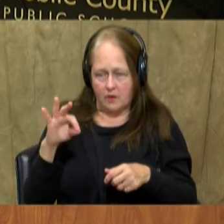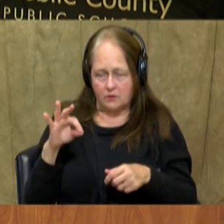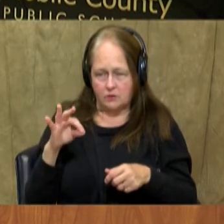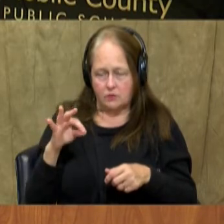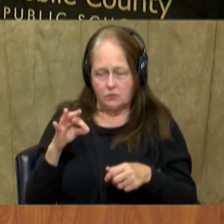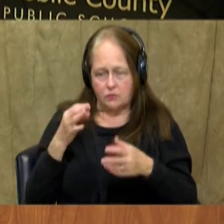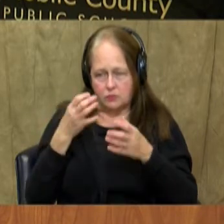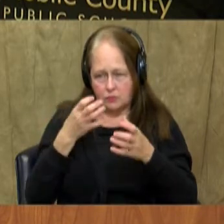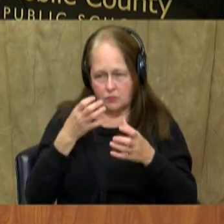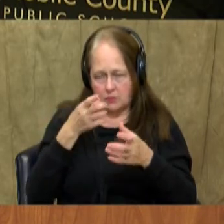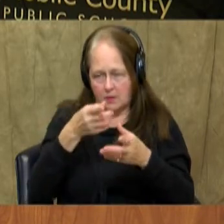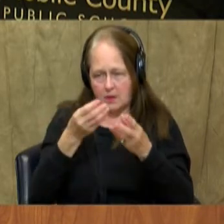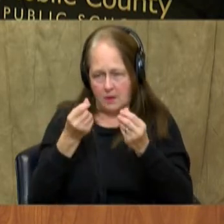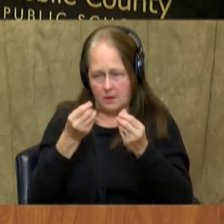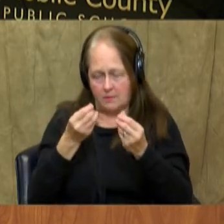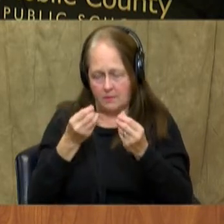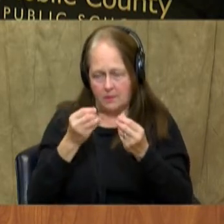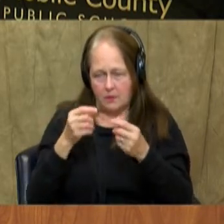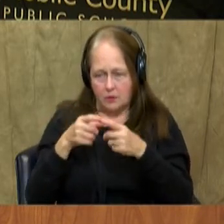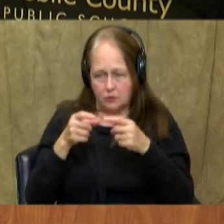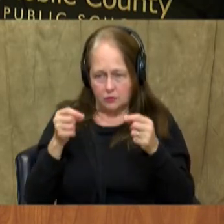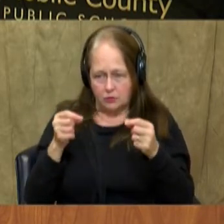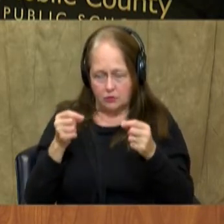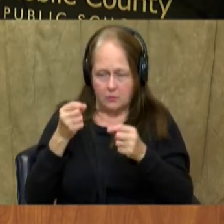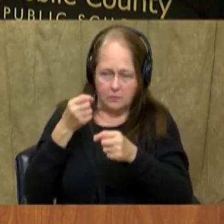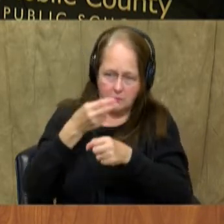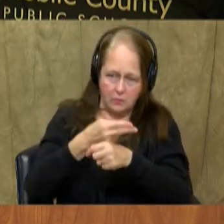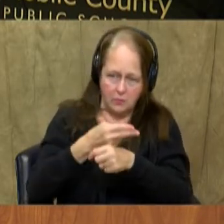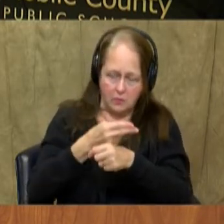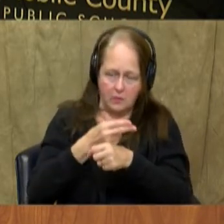Well, now when Japan was defeated by the Allies in